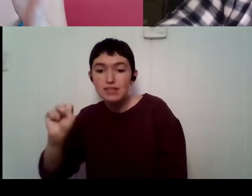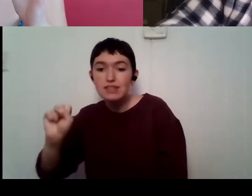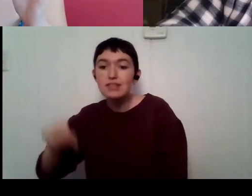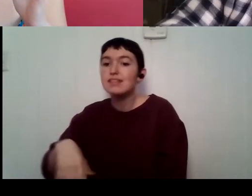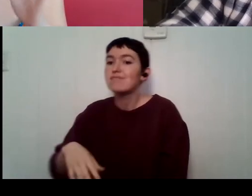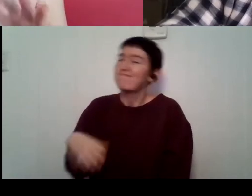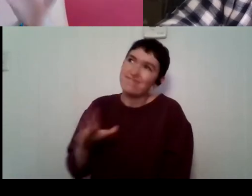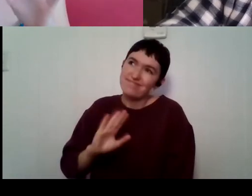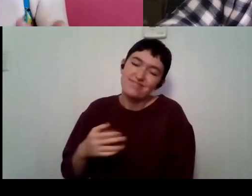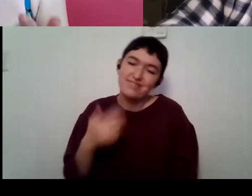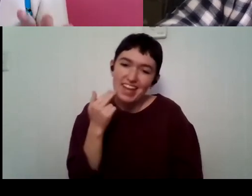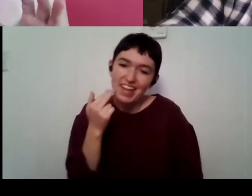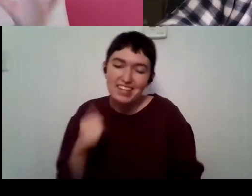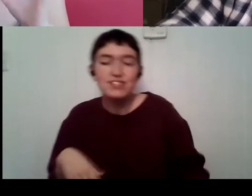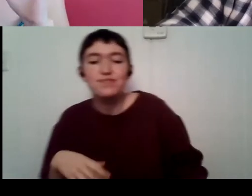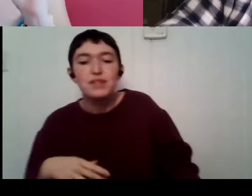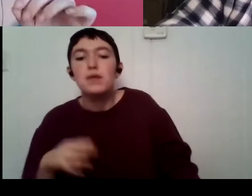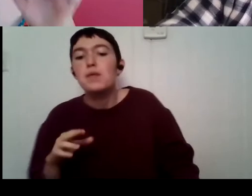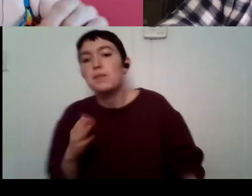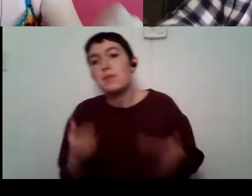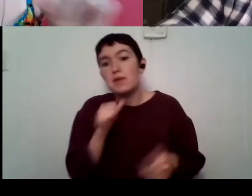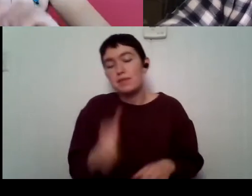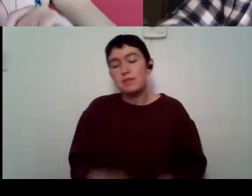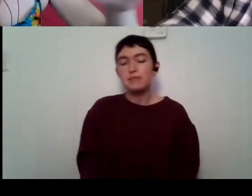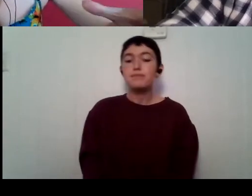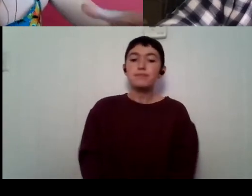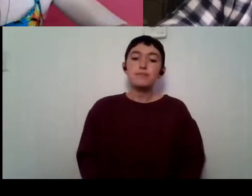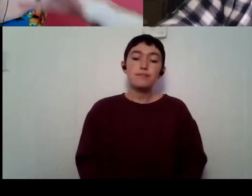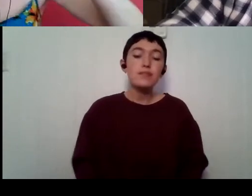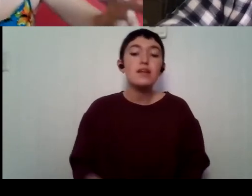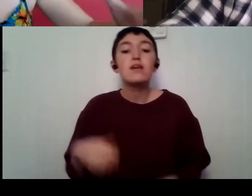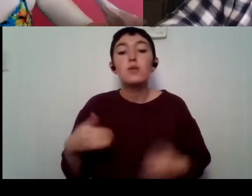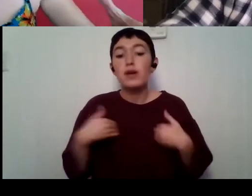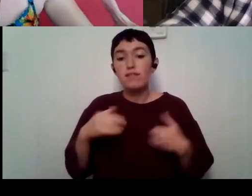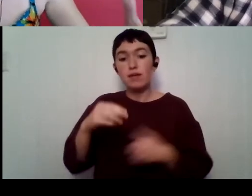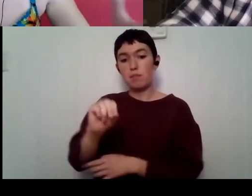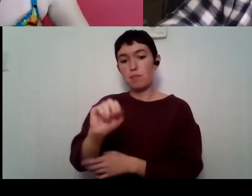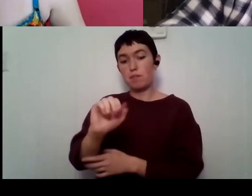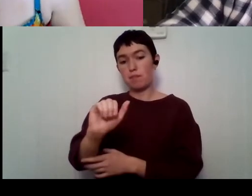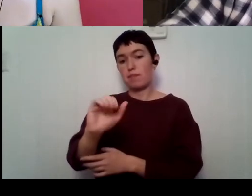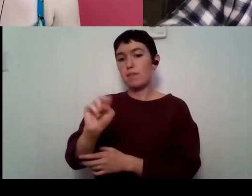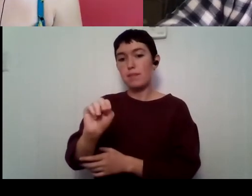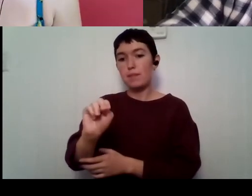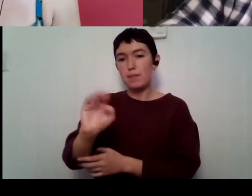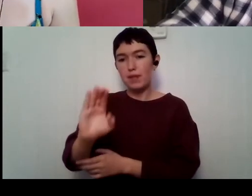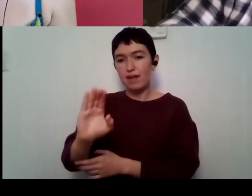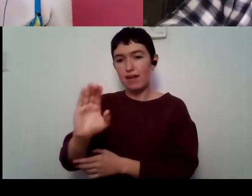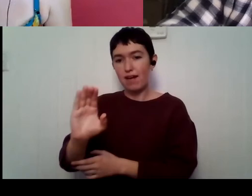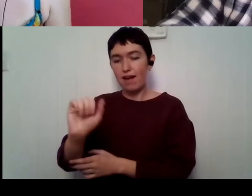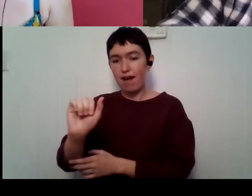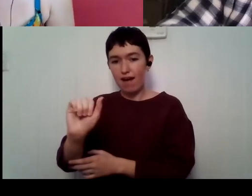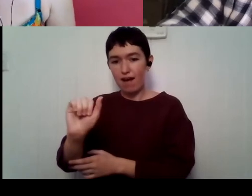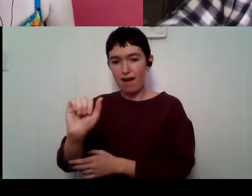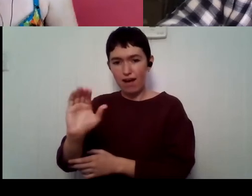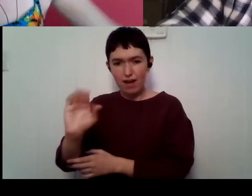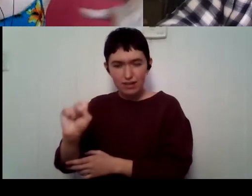can survive anywhere. They are the second most widely distributed primate in the world, humans being the first, right? And so they can hack it. They're the